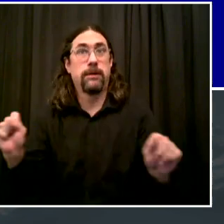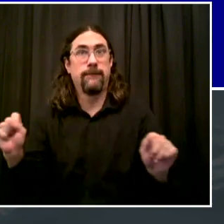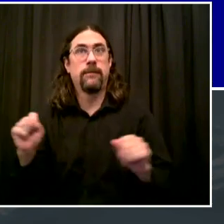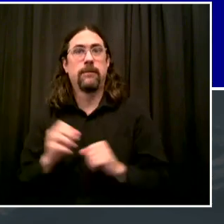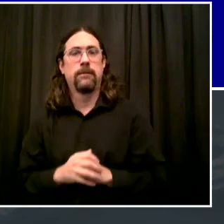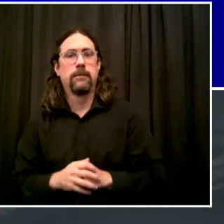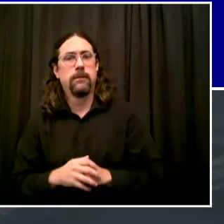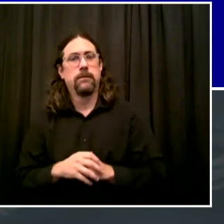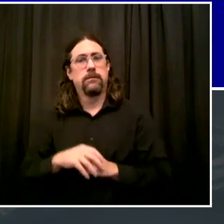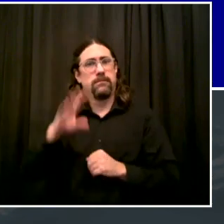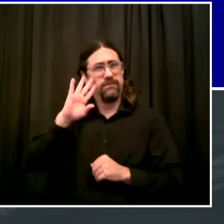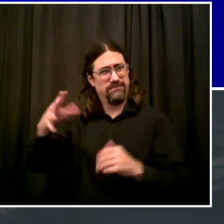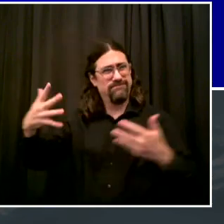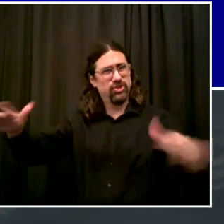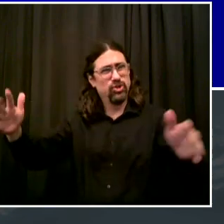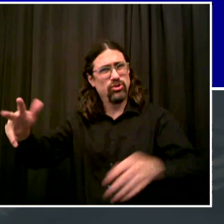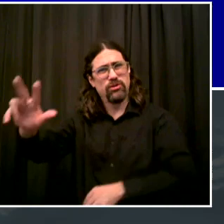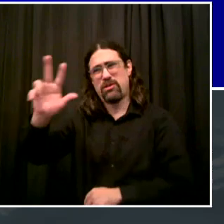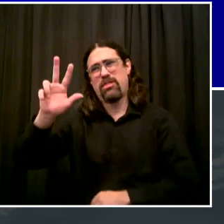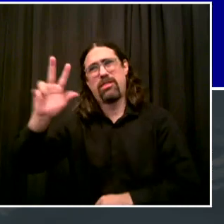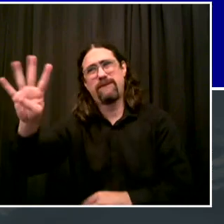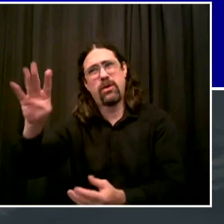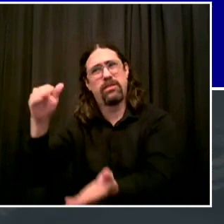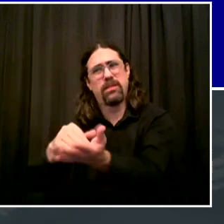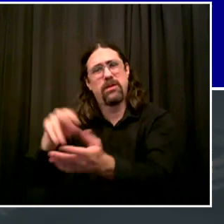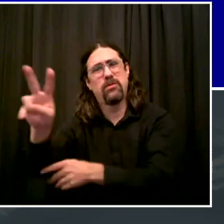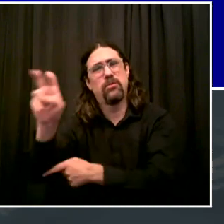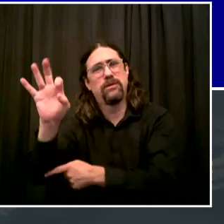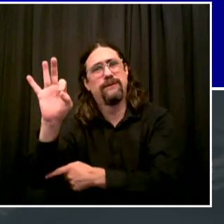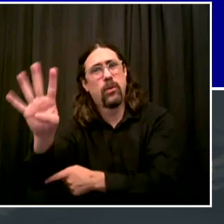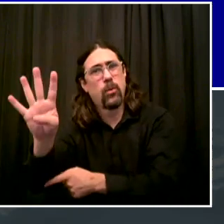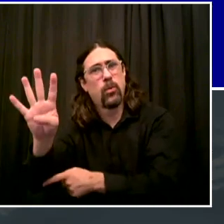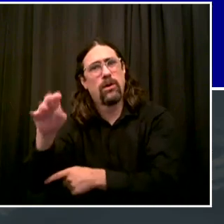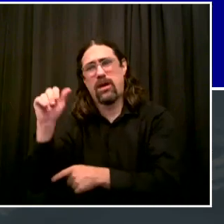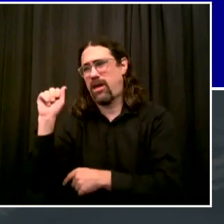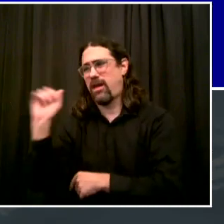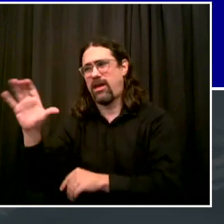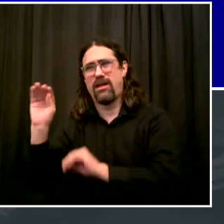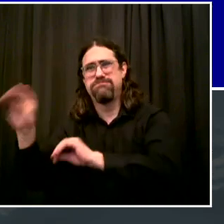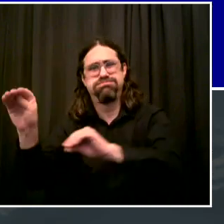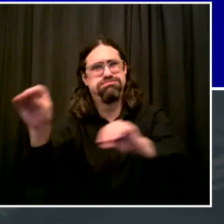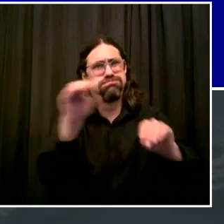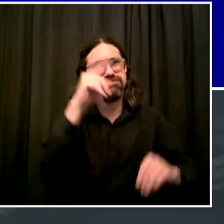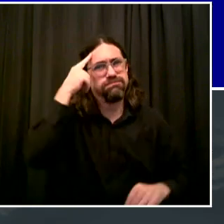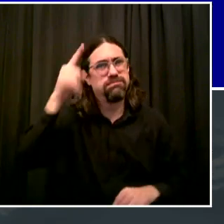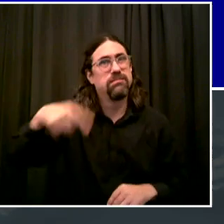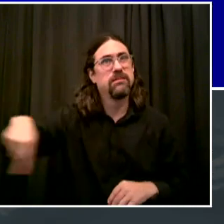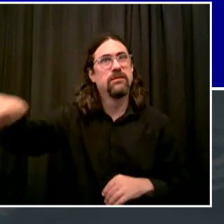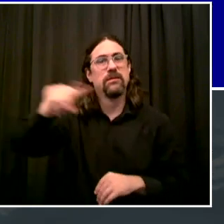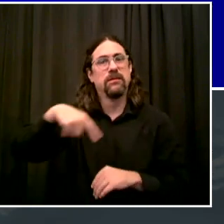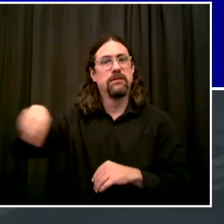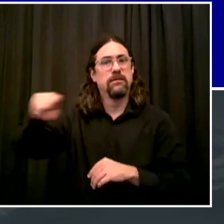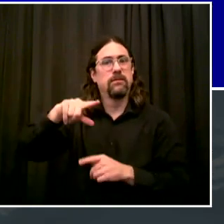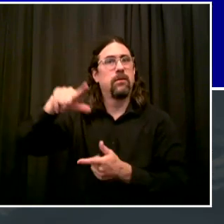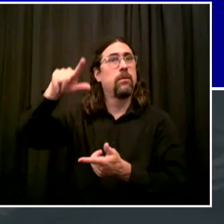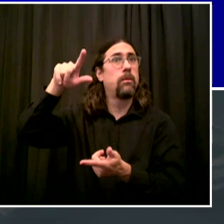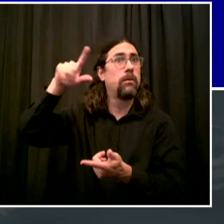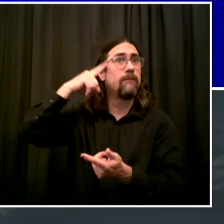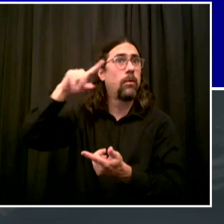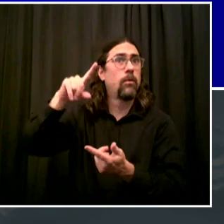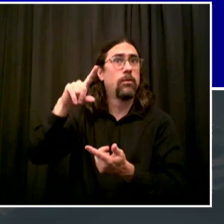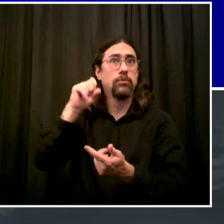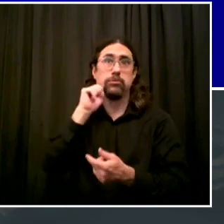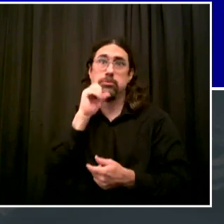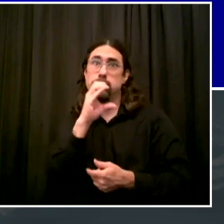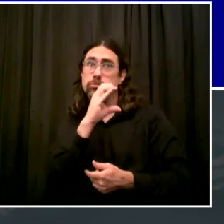34,294 air conditioning units have been installed since we started this initiative just a few weeks ago, and we're going to keep going. A lot